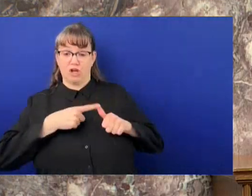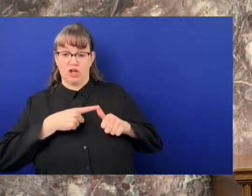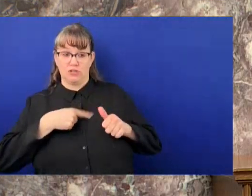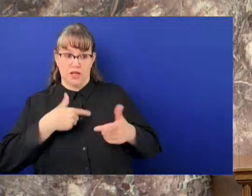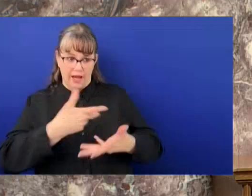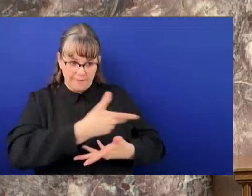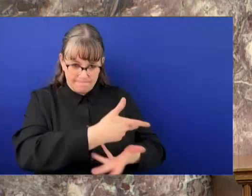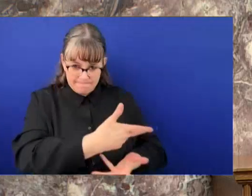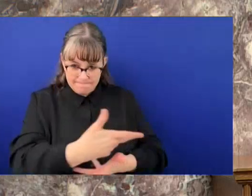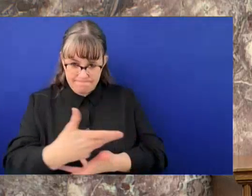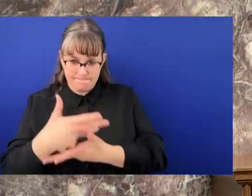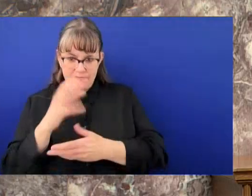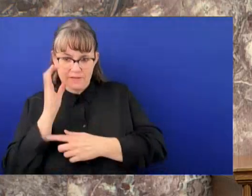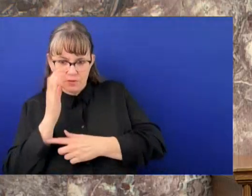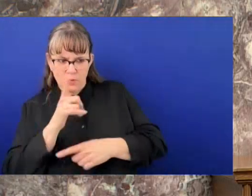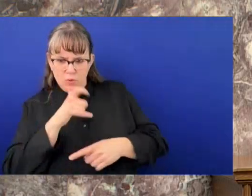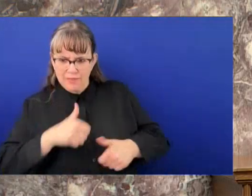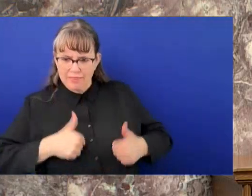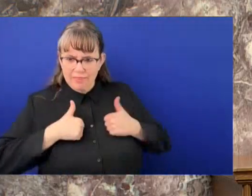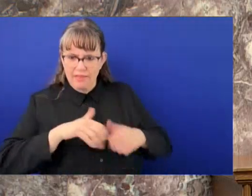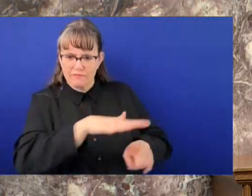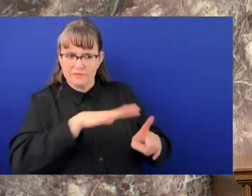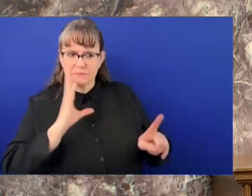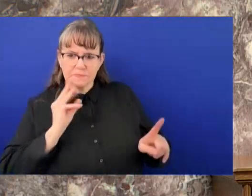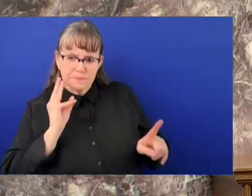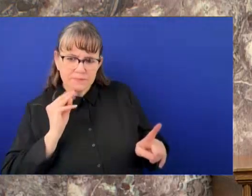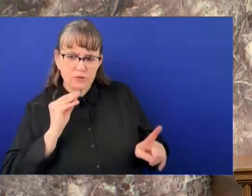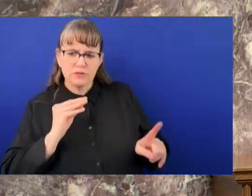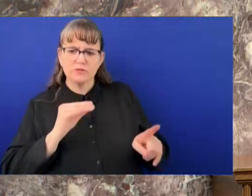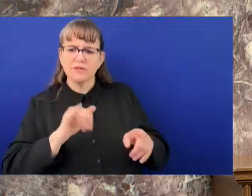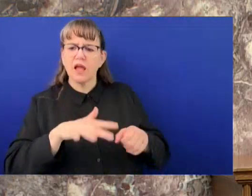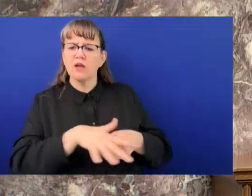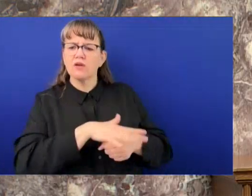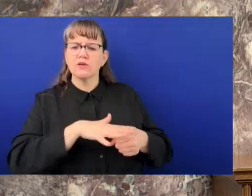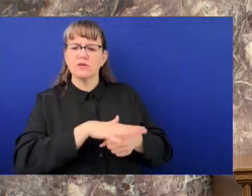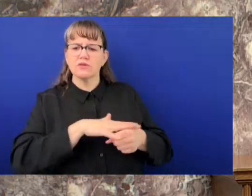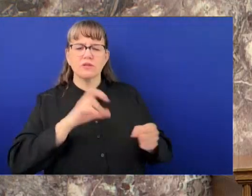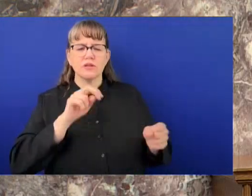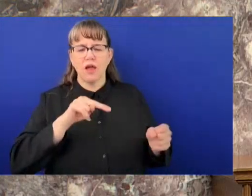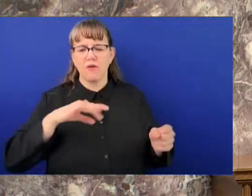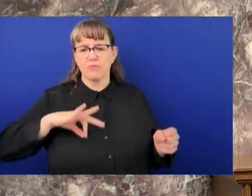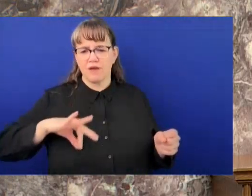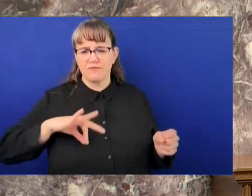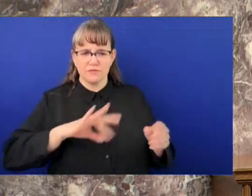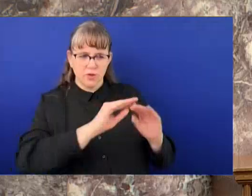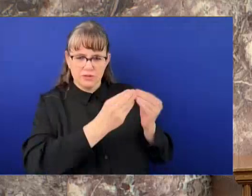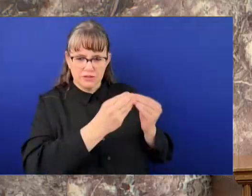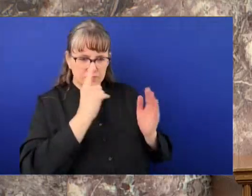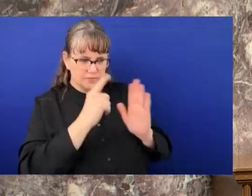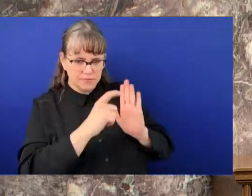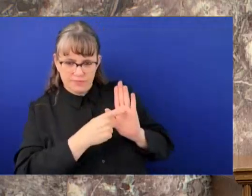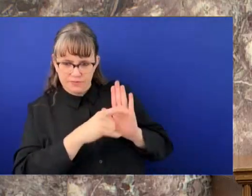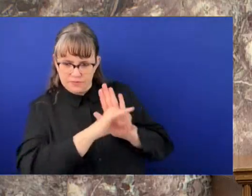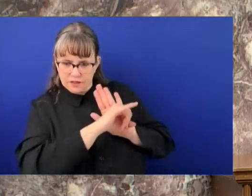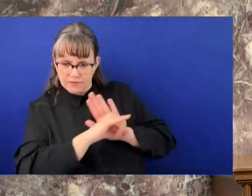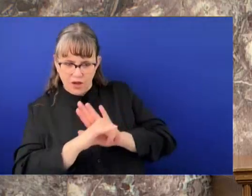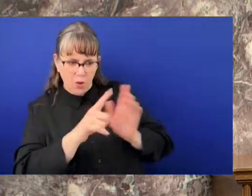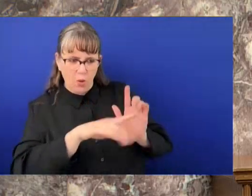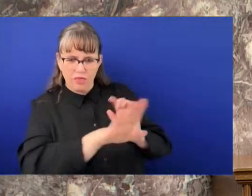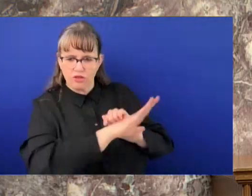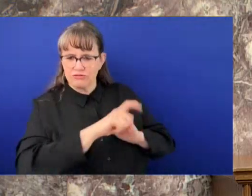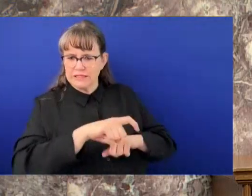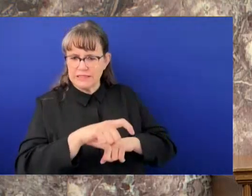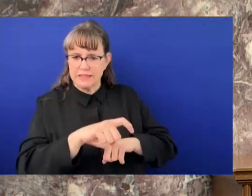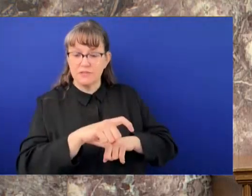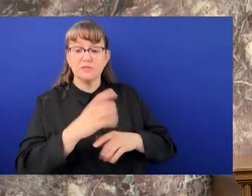identify what the needs are in communities. We do have some locations that are dry locations. We have some locations that are lower barrier, because that's what's